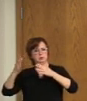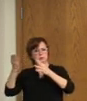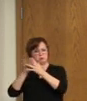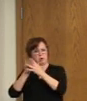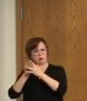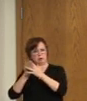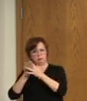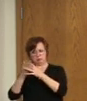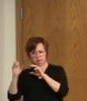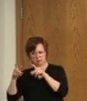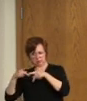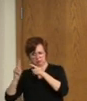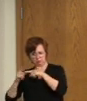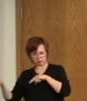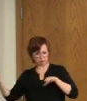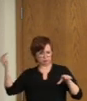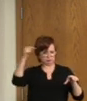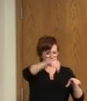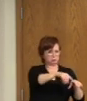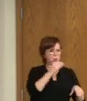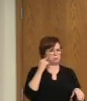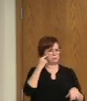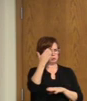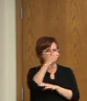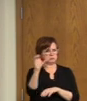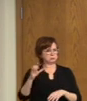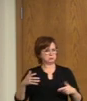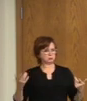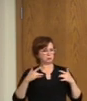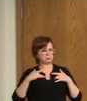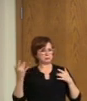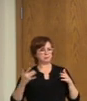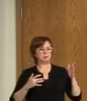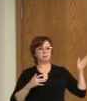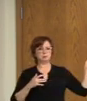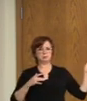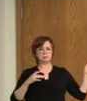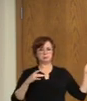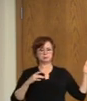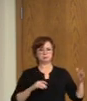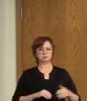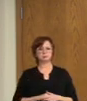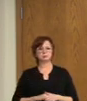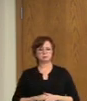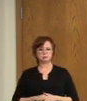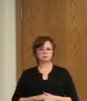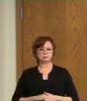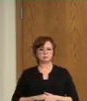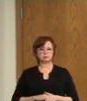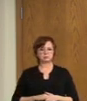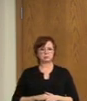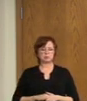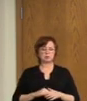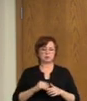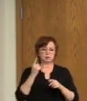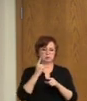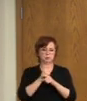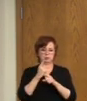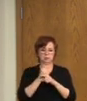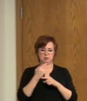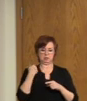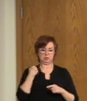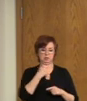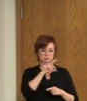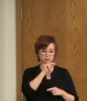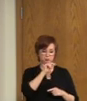the restrictions going into the holidays. Yeah, thanks for the question. And, there was a change from the recommendations on